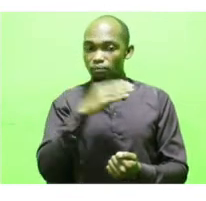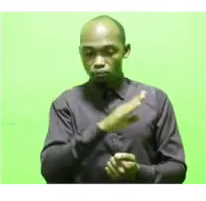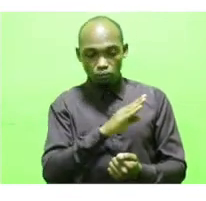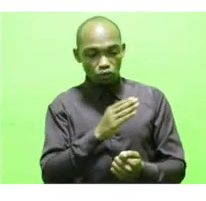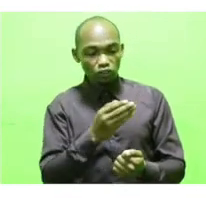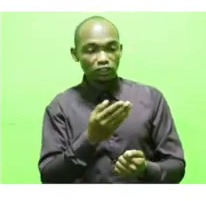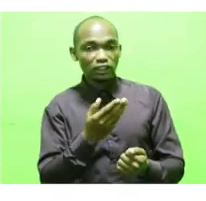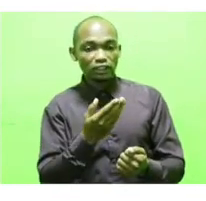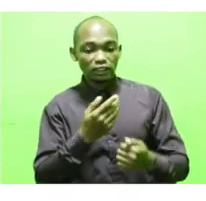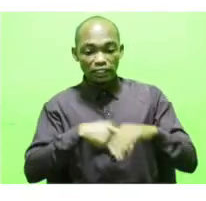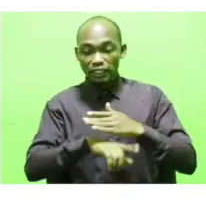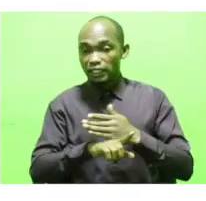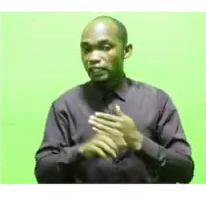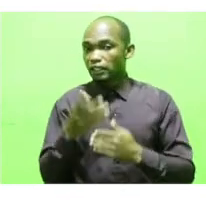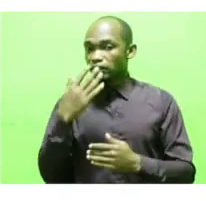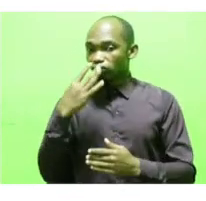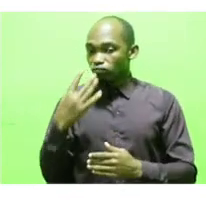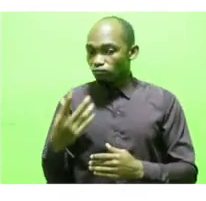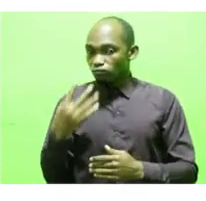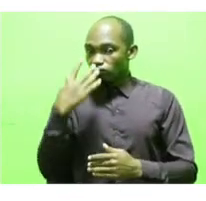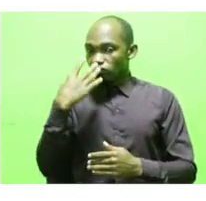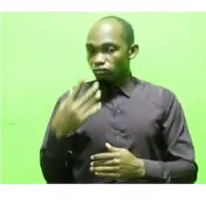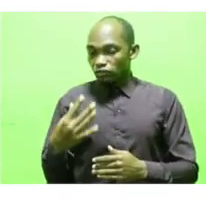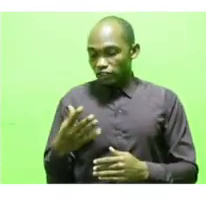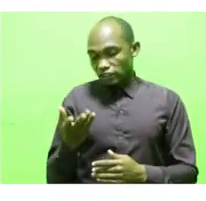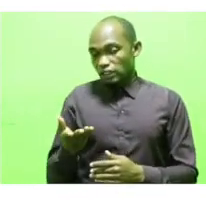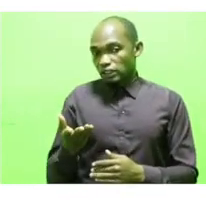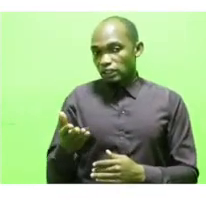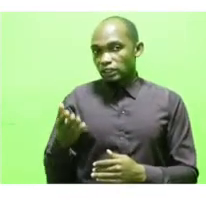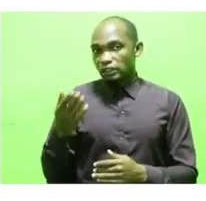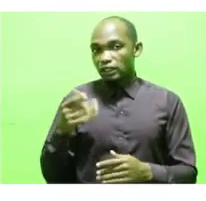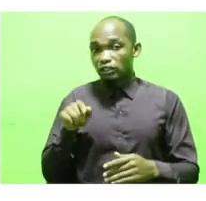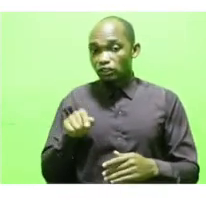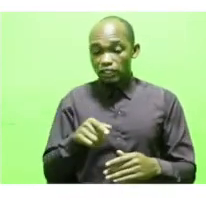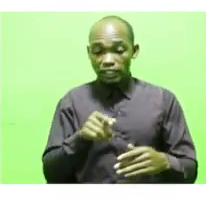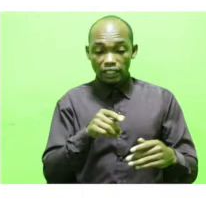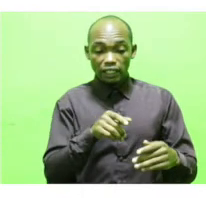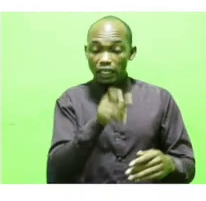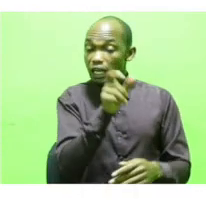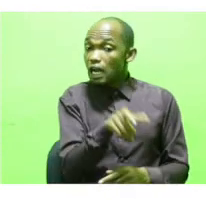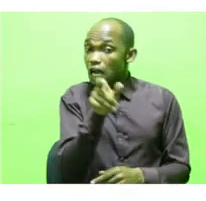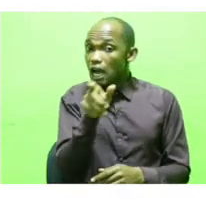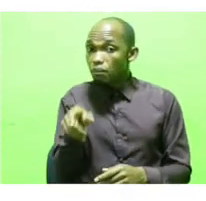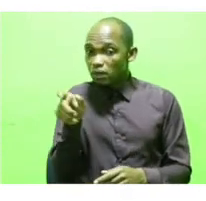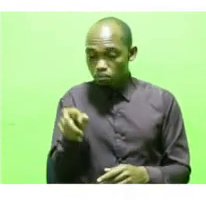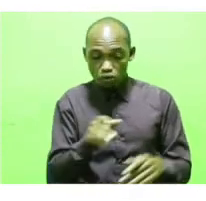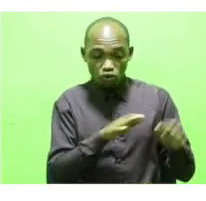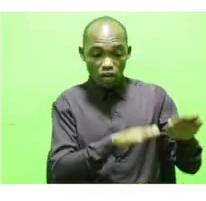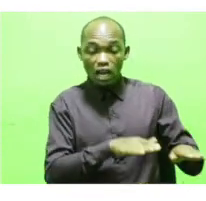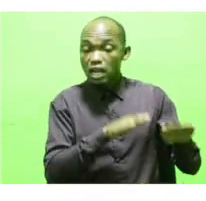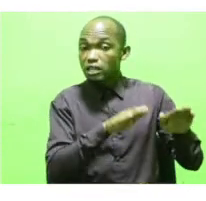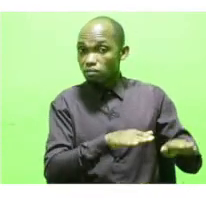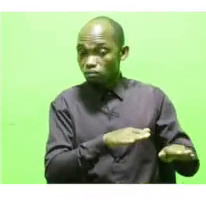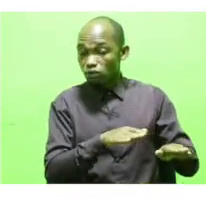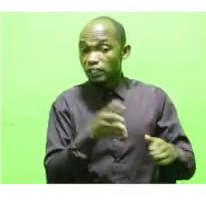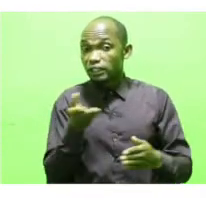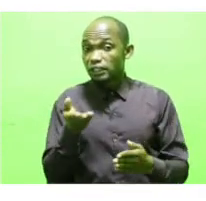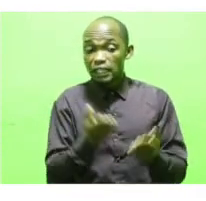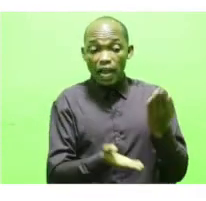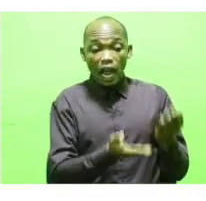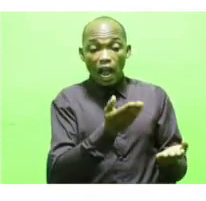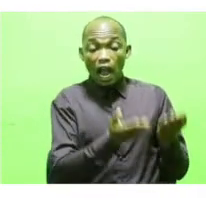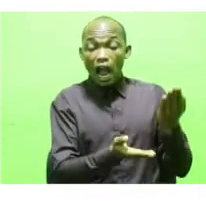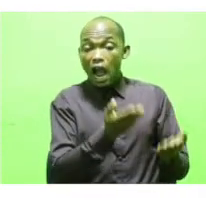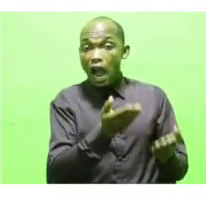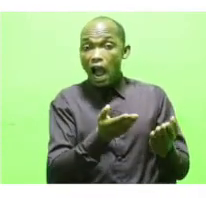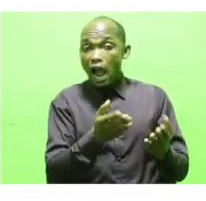substance for respiration in all organisms, be it plants, be it animals. So if there is a